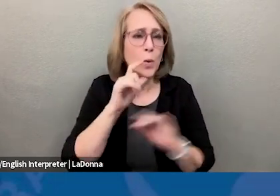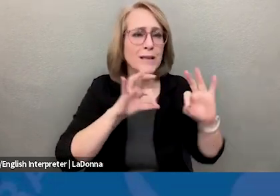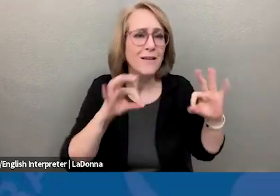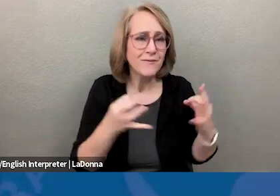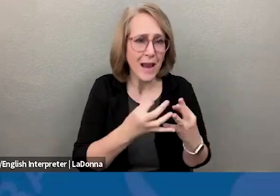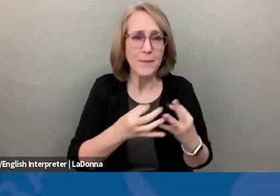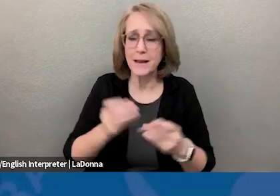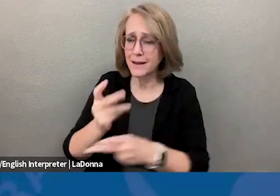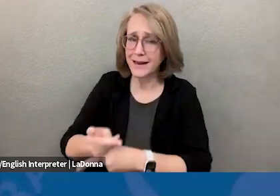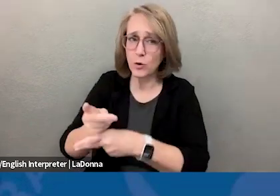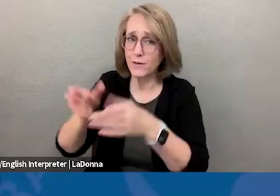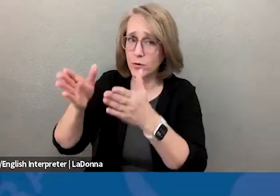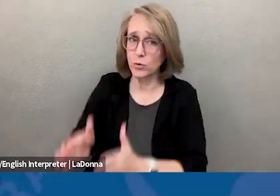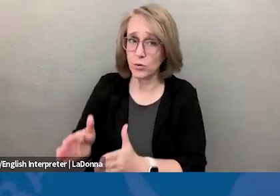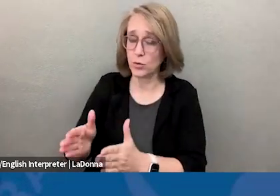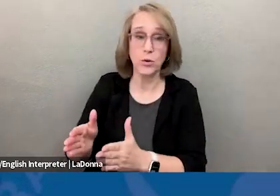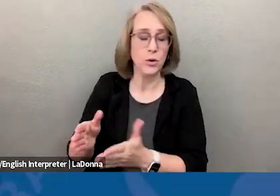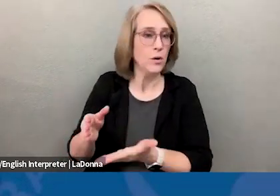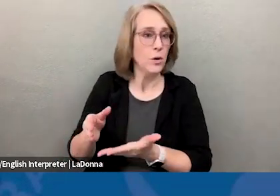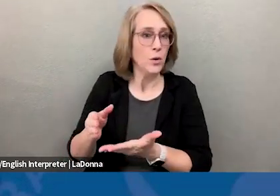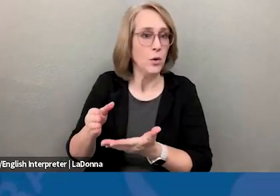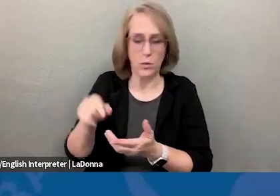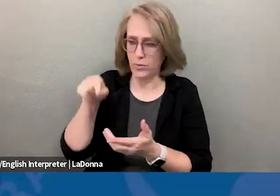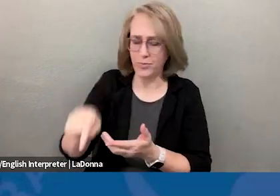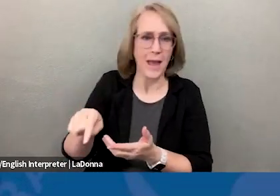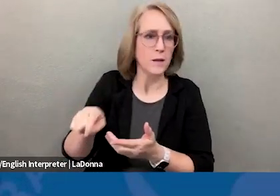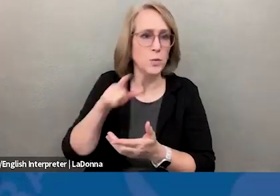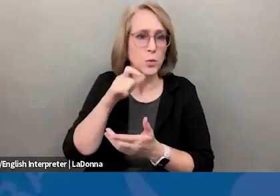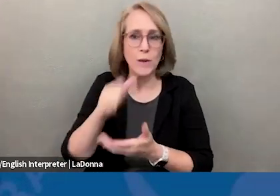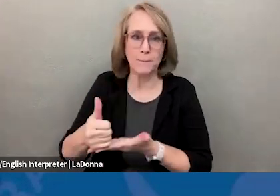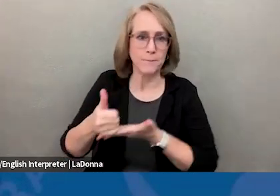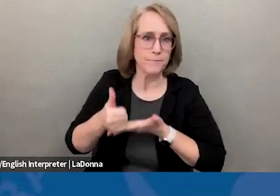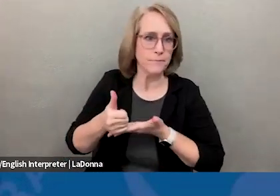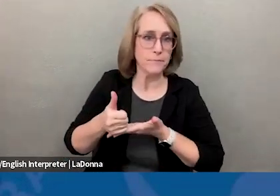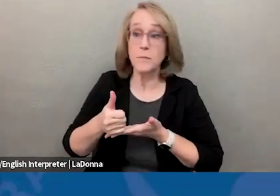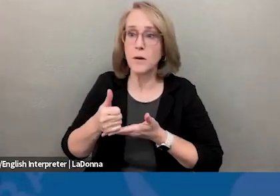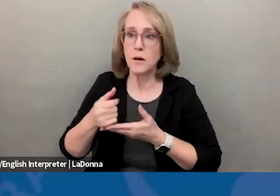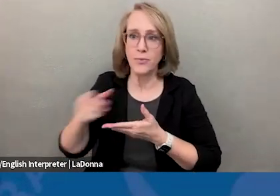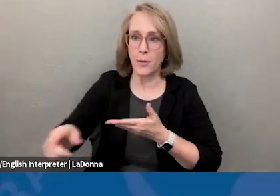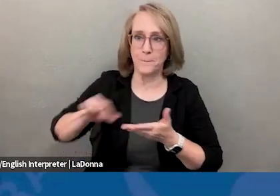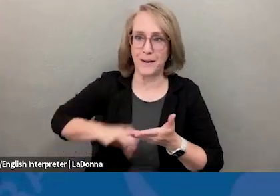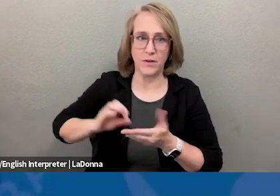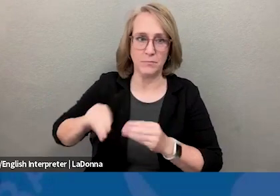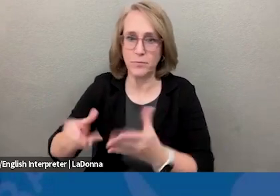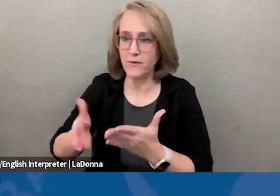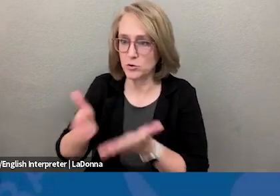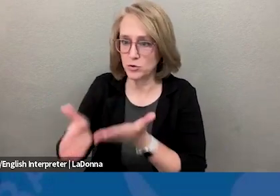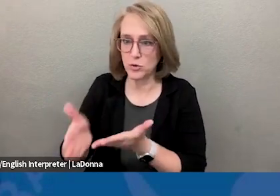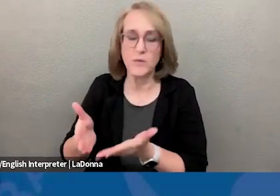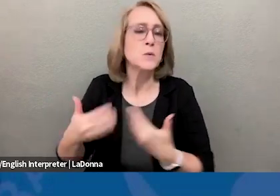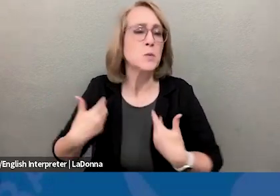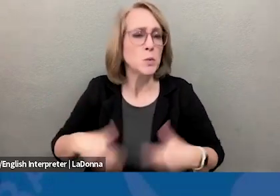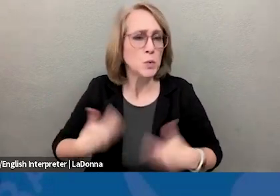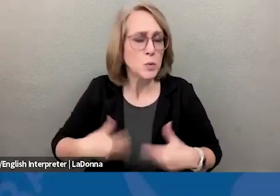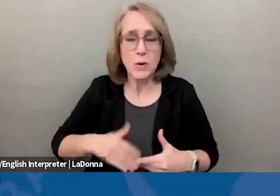potentially most able to benefit from services. And that I think the work that